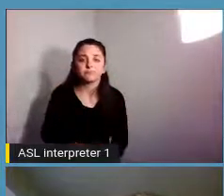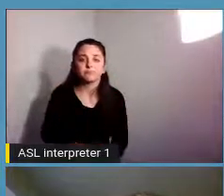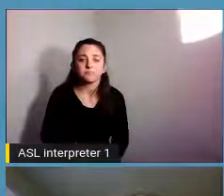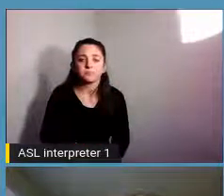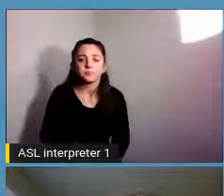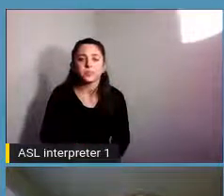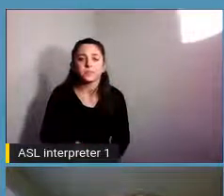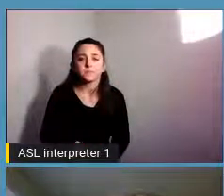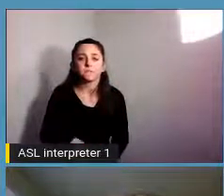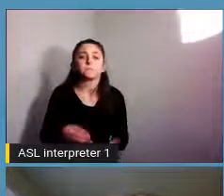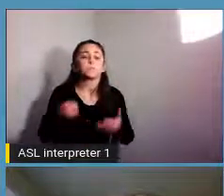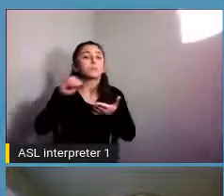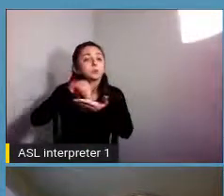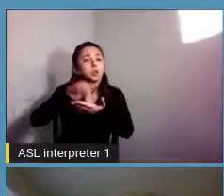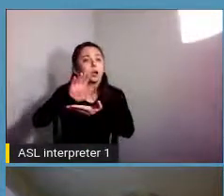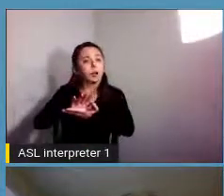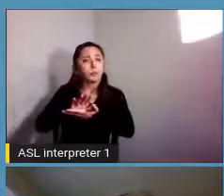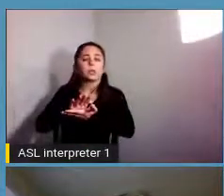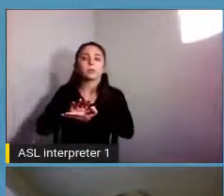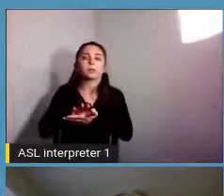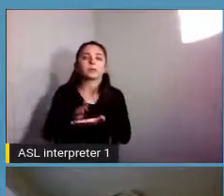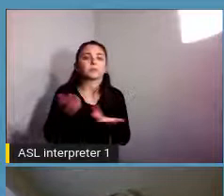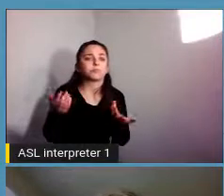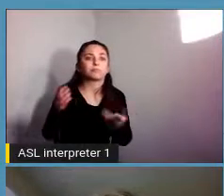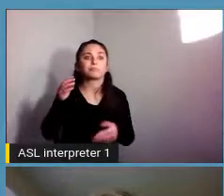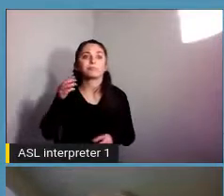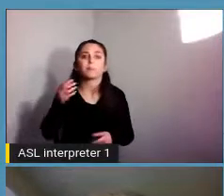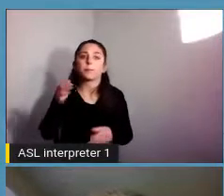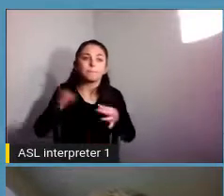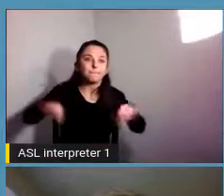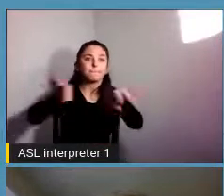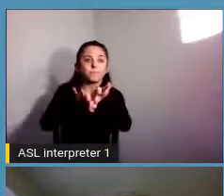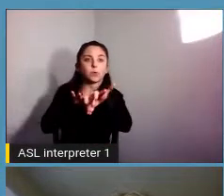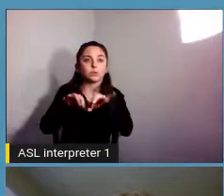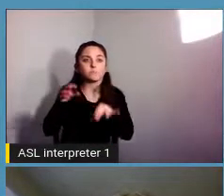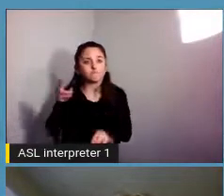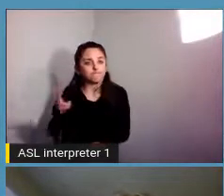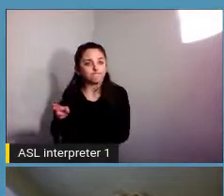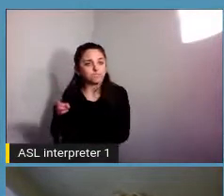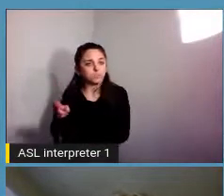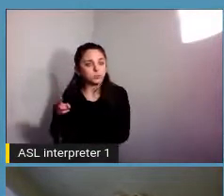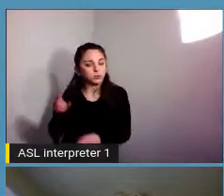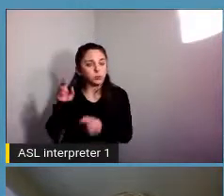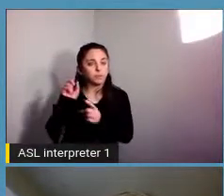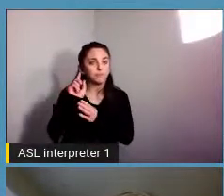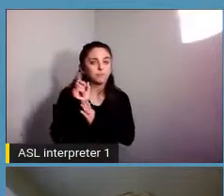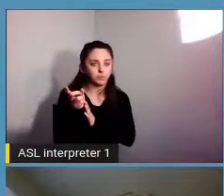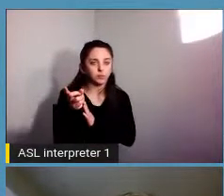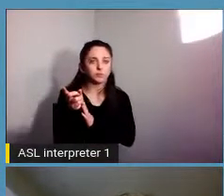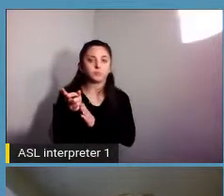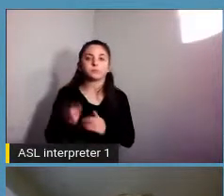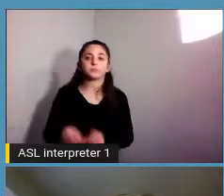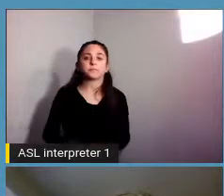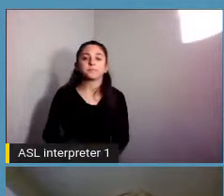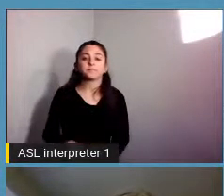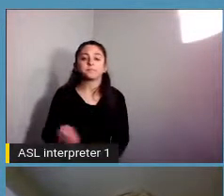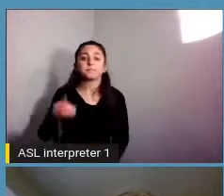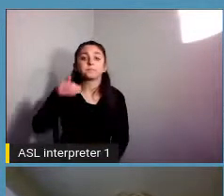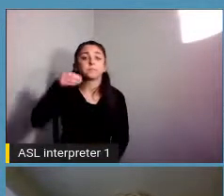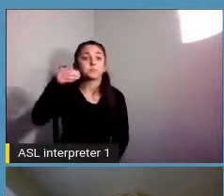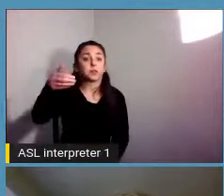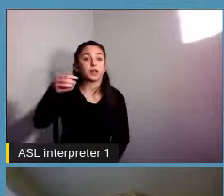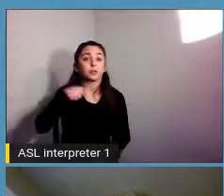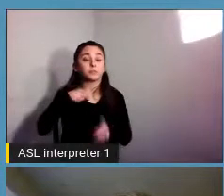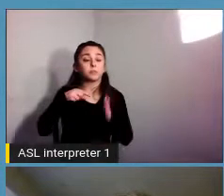documenting a pretty historic moment in time. The next one I want to show you, if I